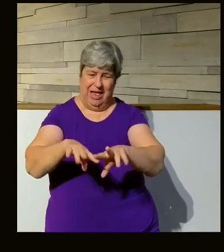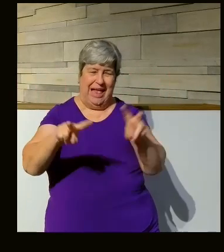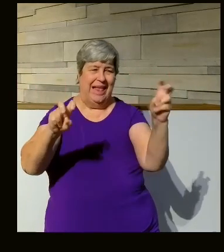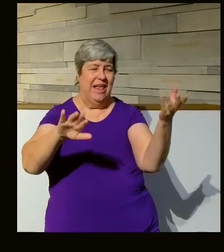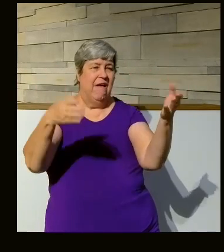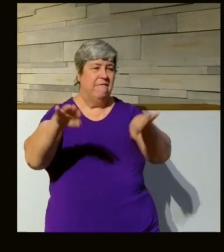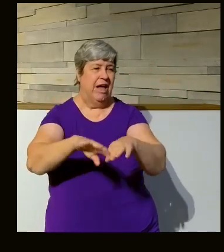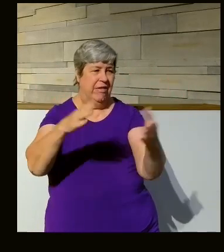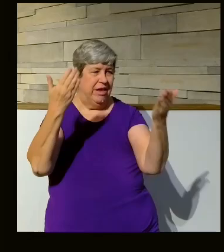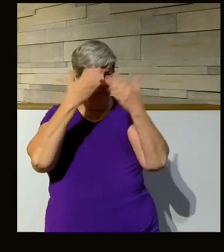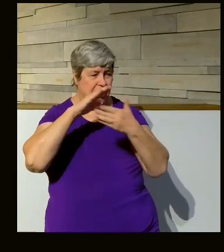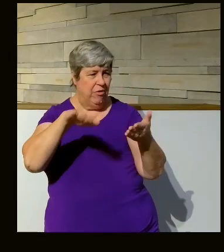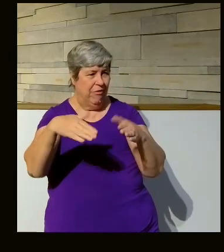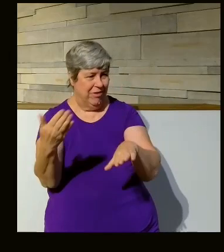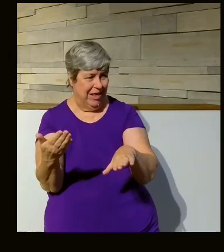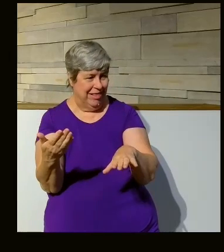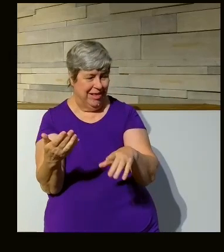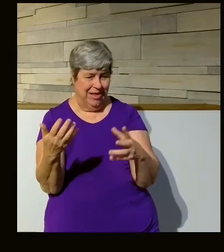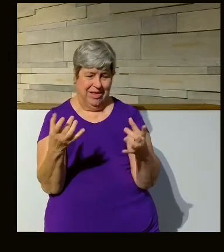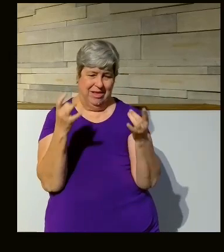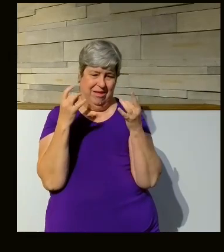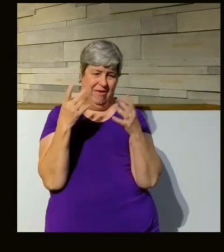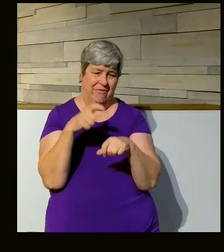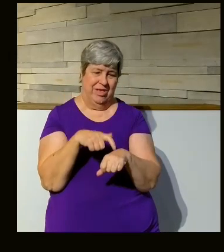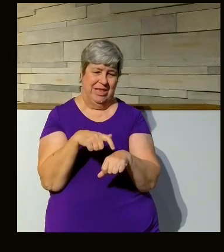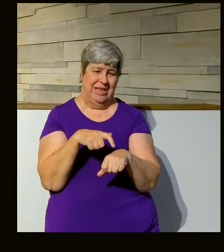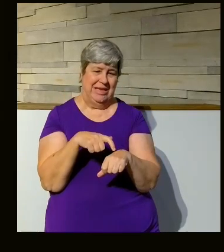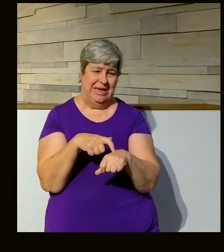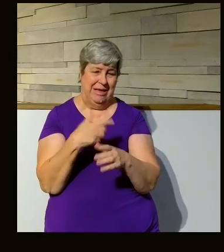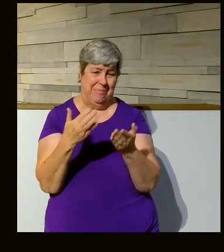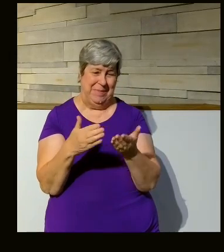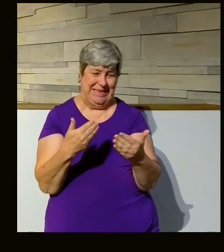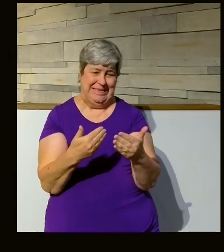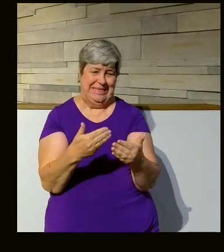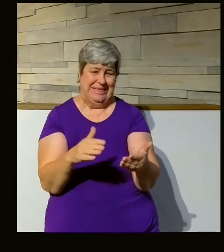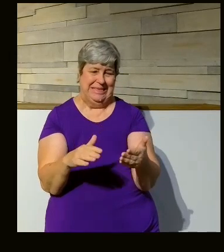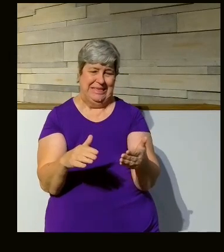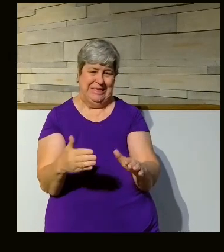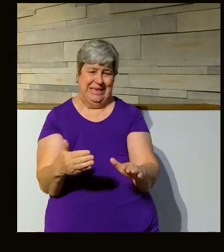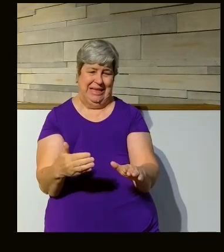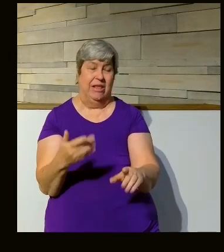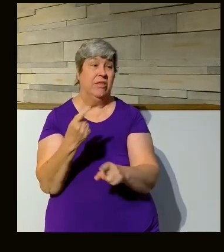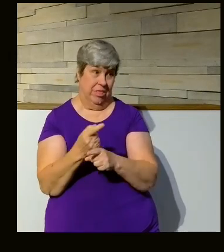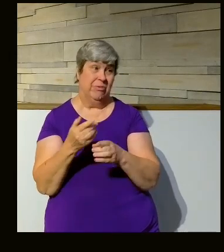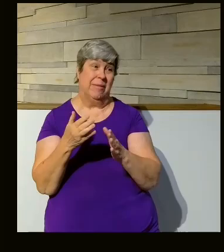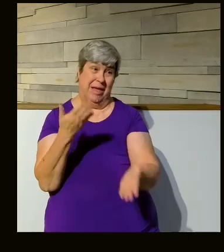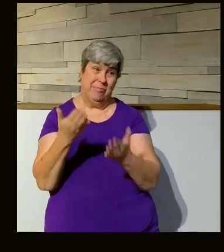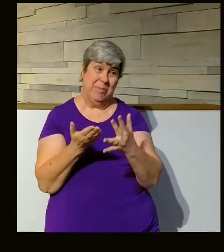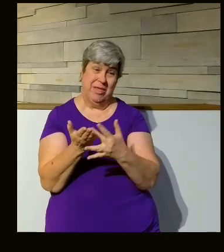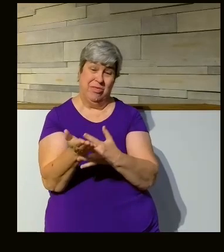the dark times of life, the shadow of death itself, the darkness of death. The right path will go through those